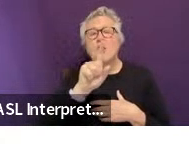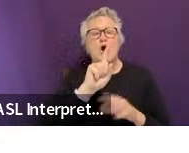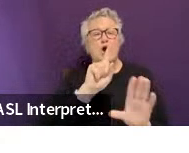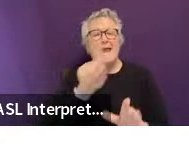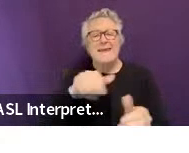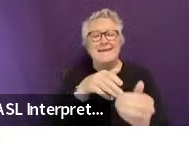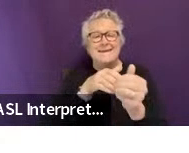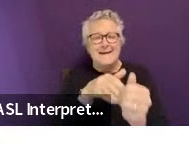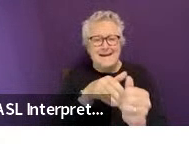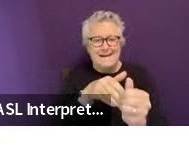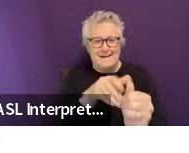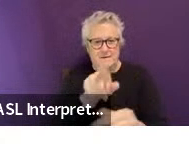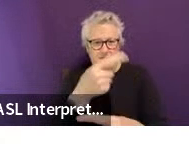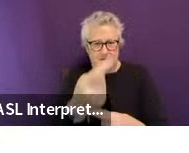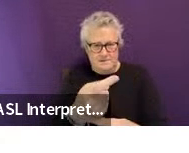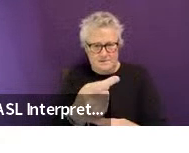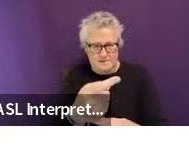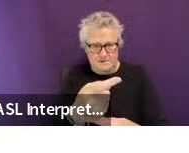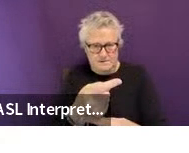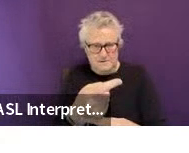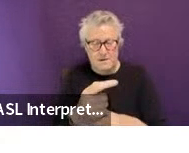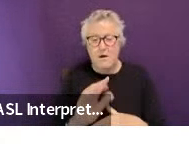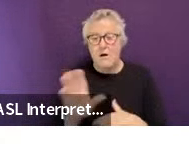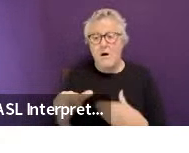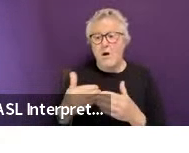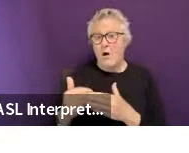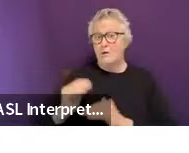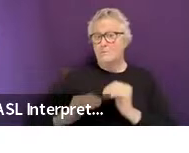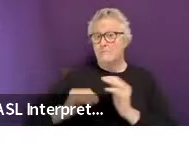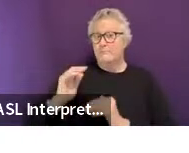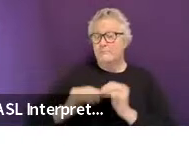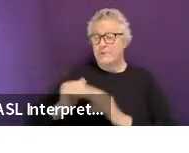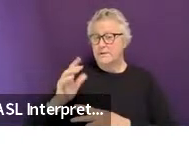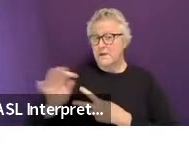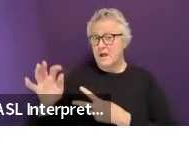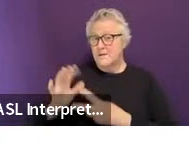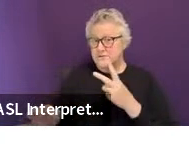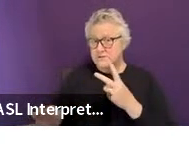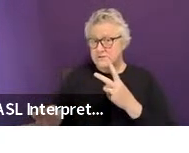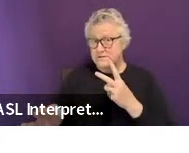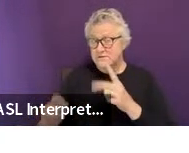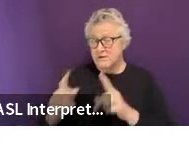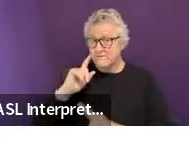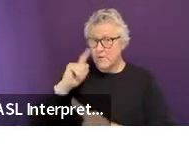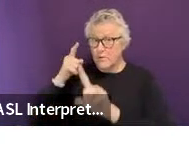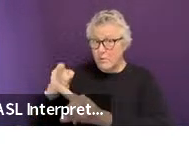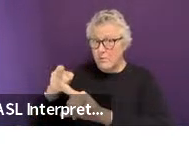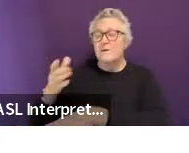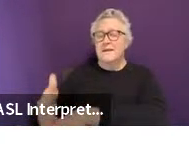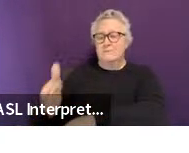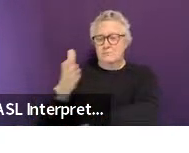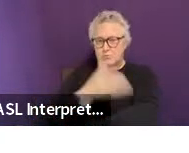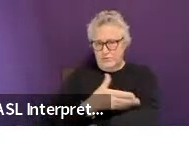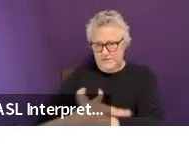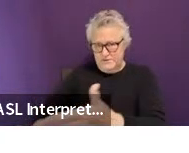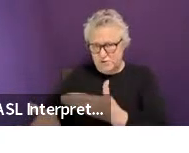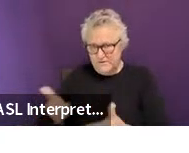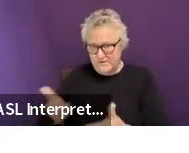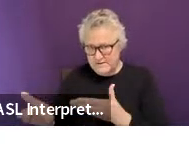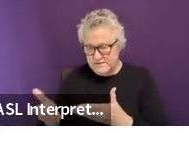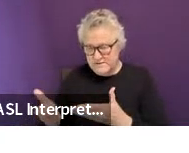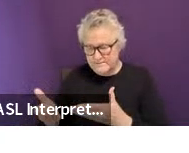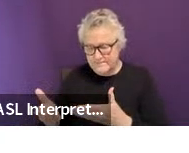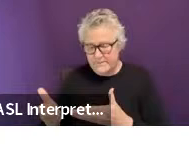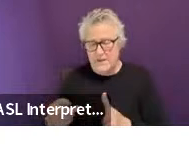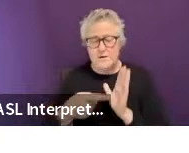decision-making. All build options that we looked at substantially improved service over the no build. We also show strong demand for